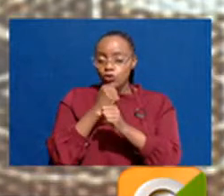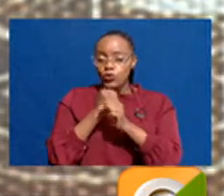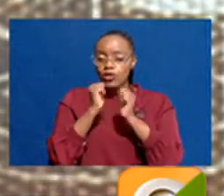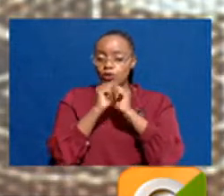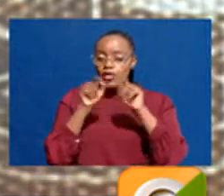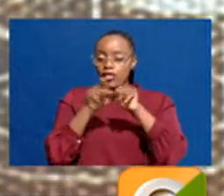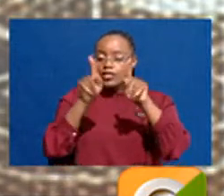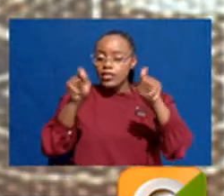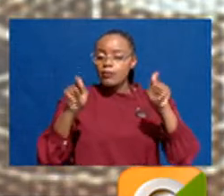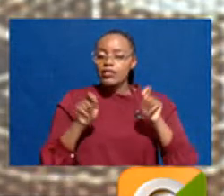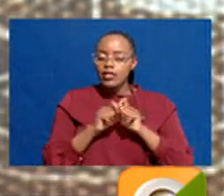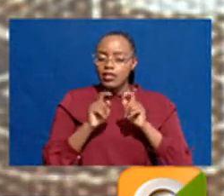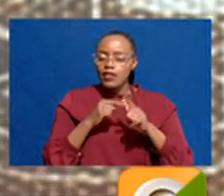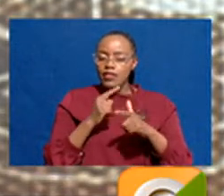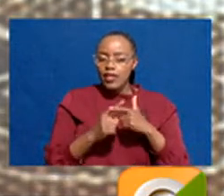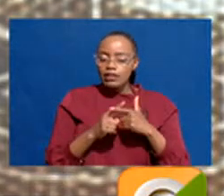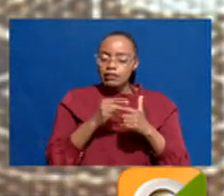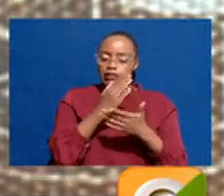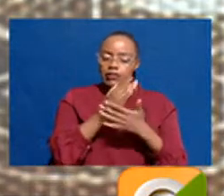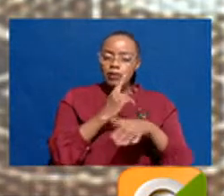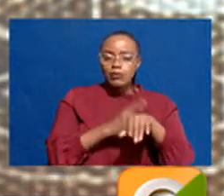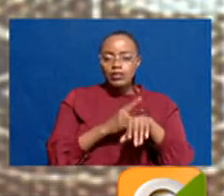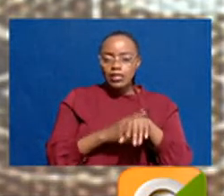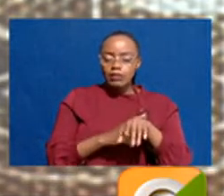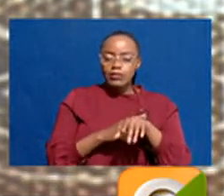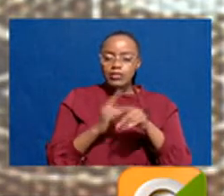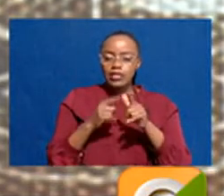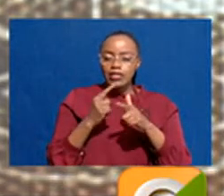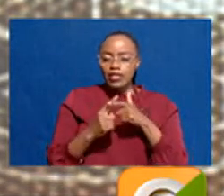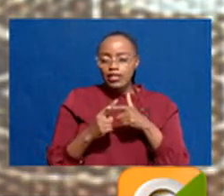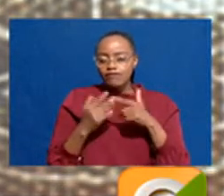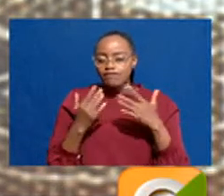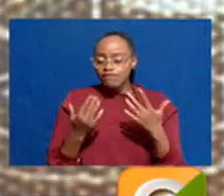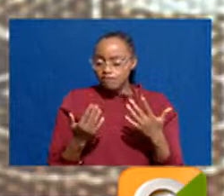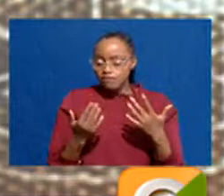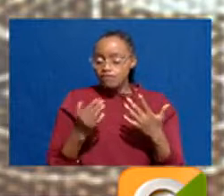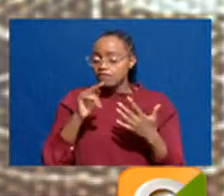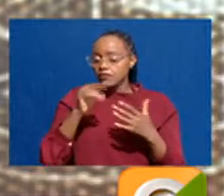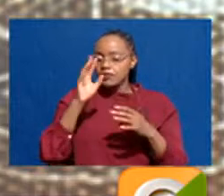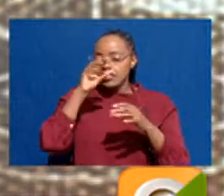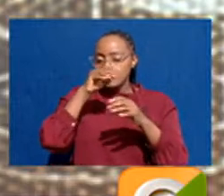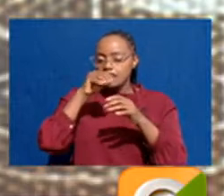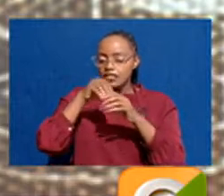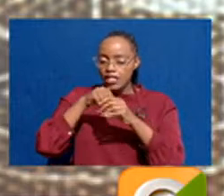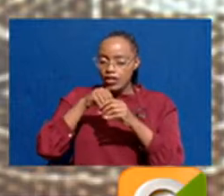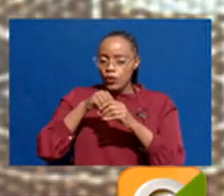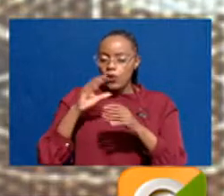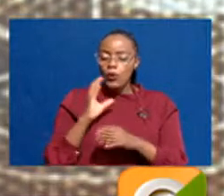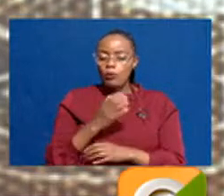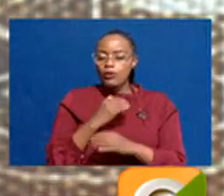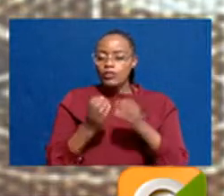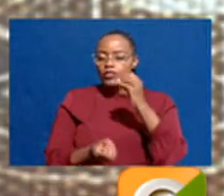as a team, then in some instances, then an internal committee is formed,